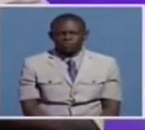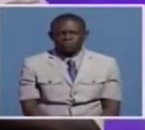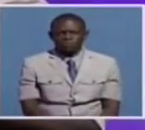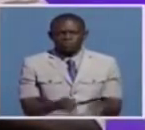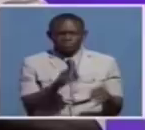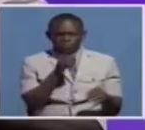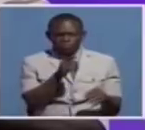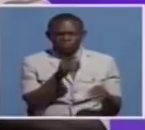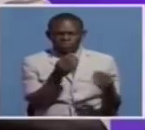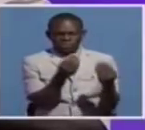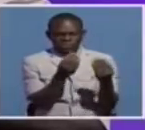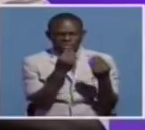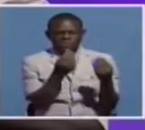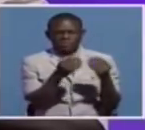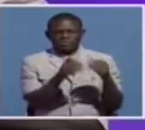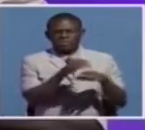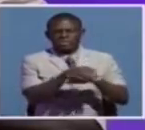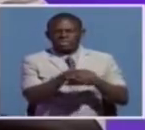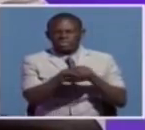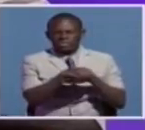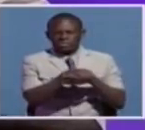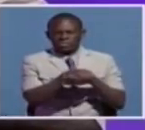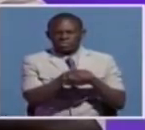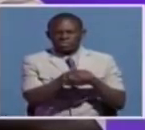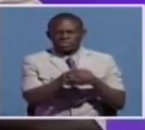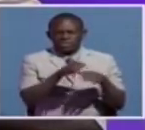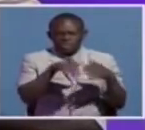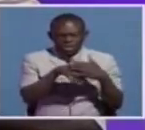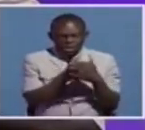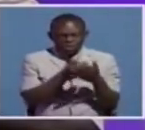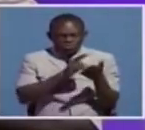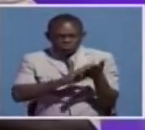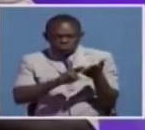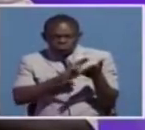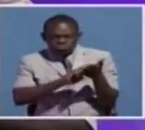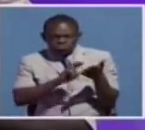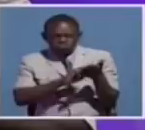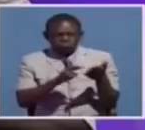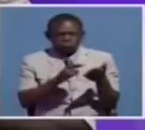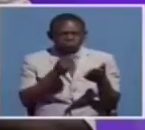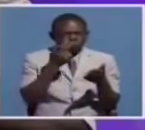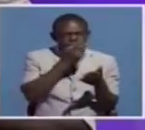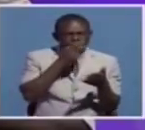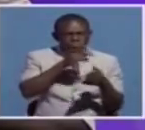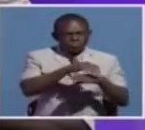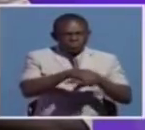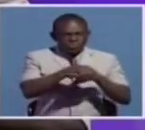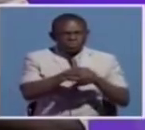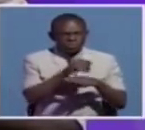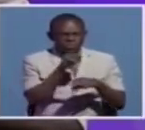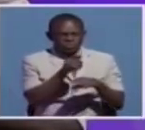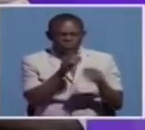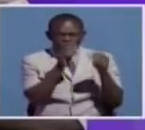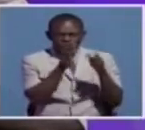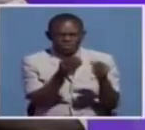English. And she taught me how to read English and to speak it. And I think that the teachers were